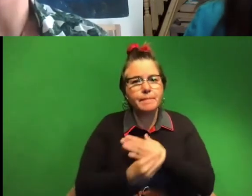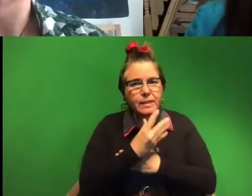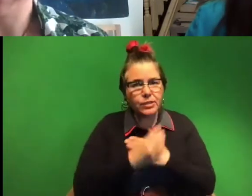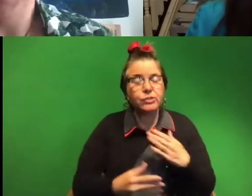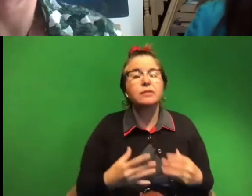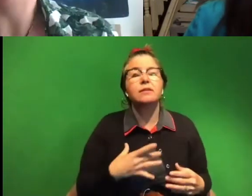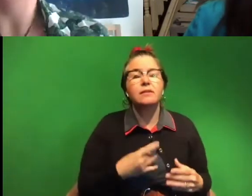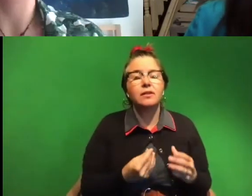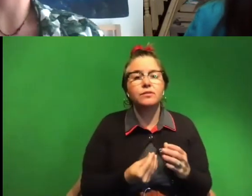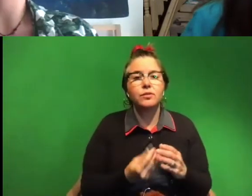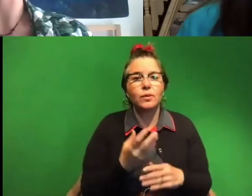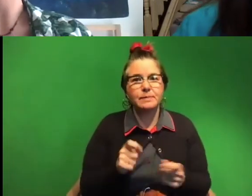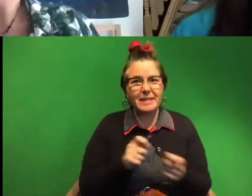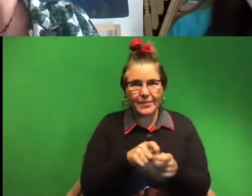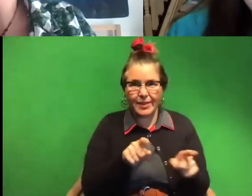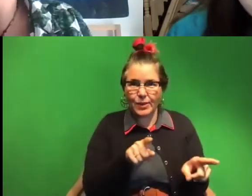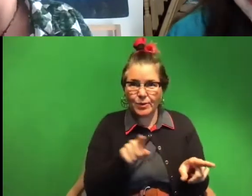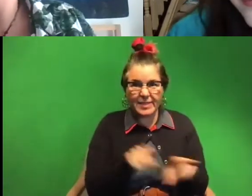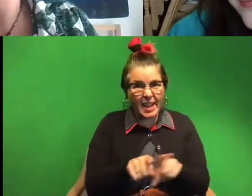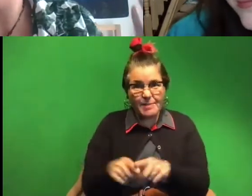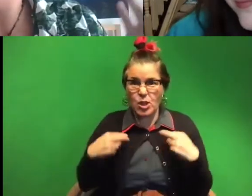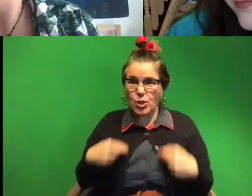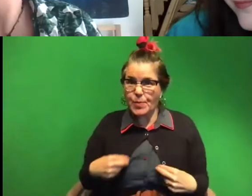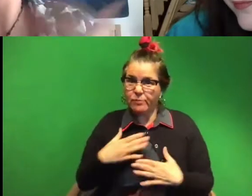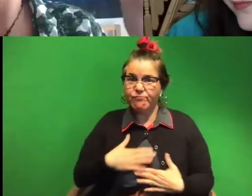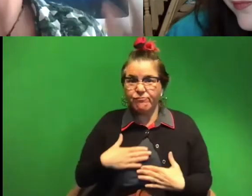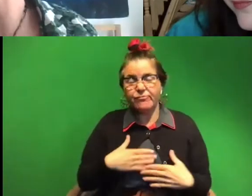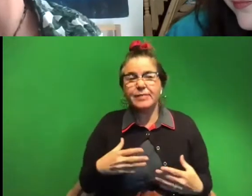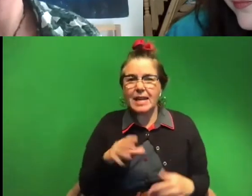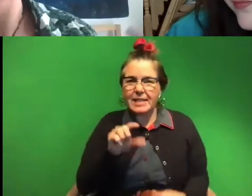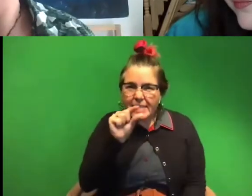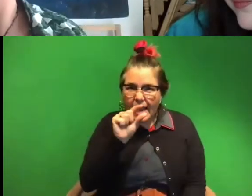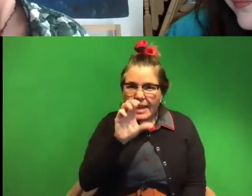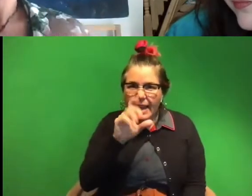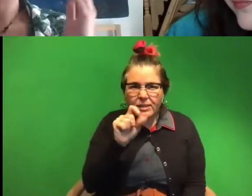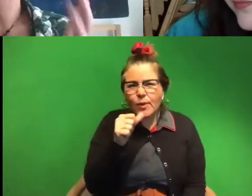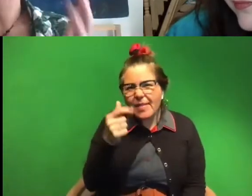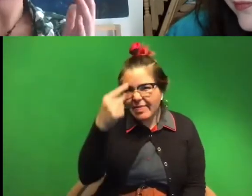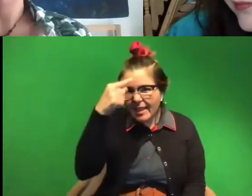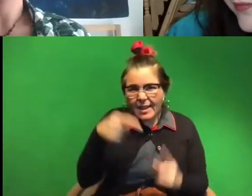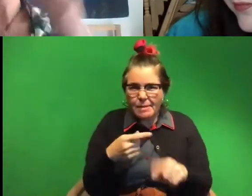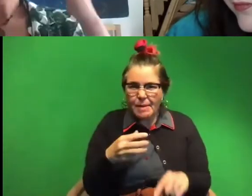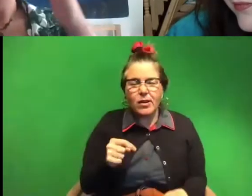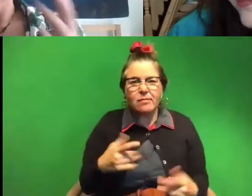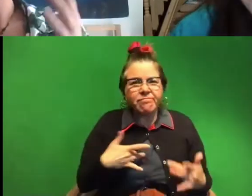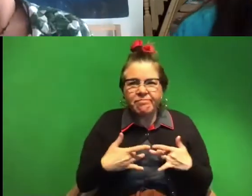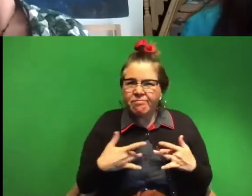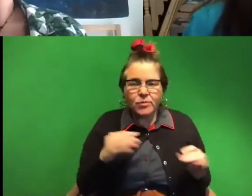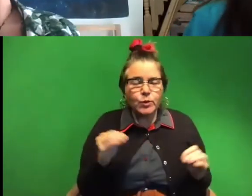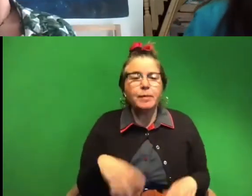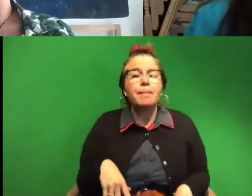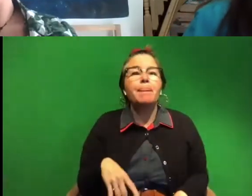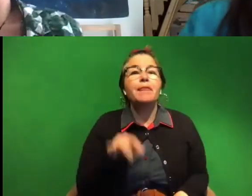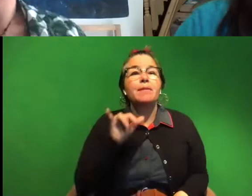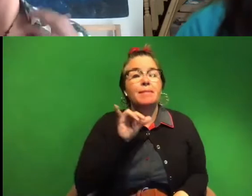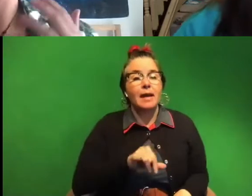to be exactly where humans like to be, and it's a tiny cactus. You don't even think about it. But that is